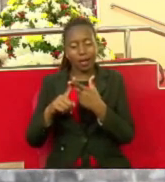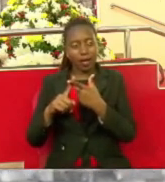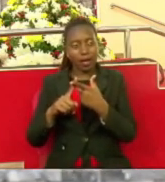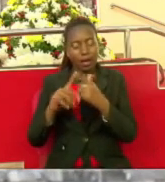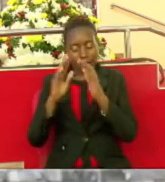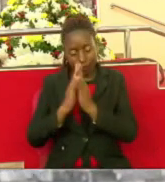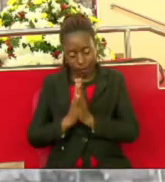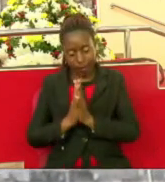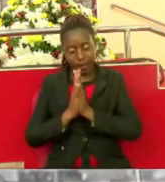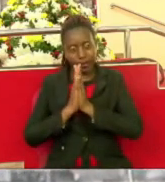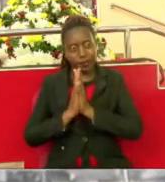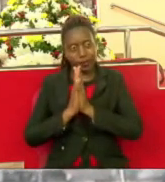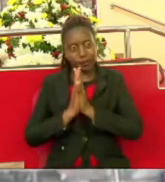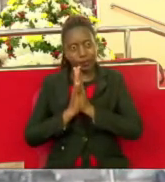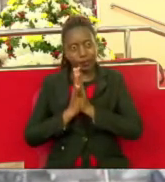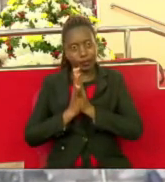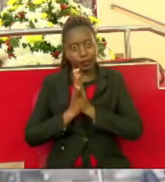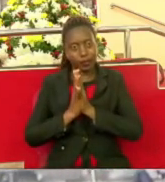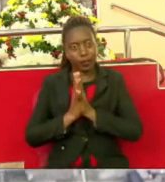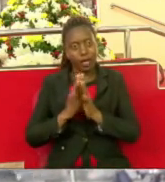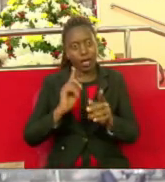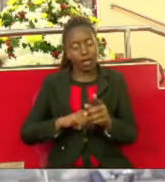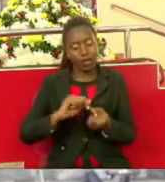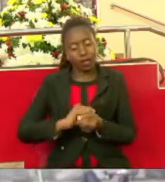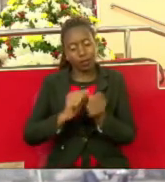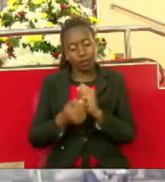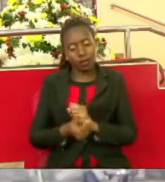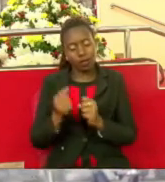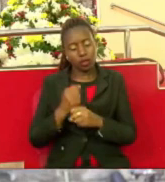And when I changed the job, and my wife now would take her in the morning.